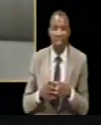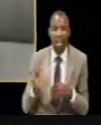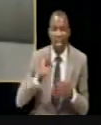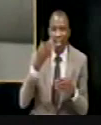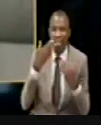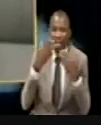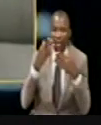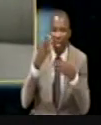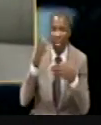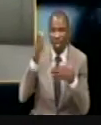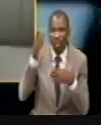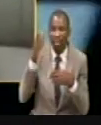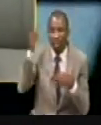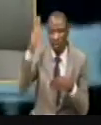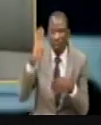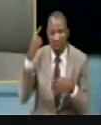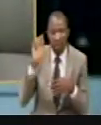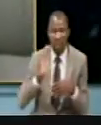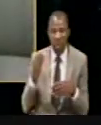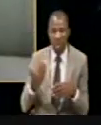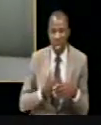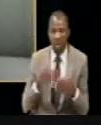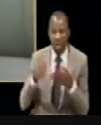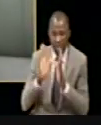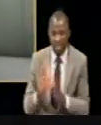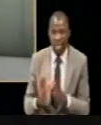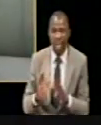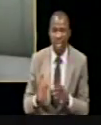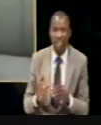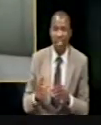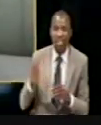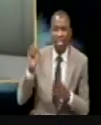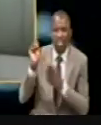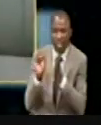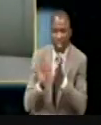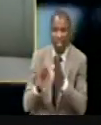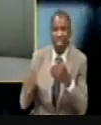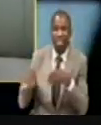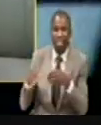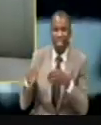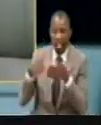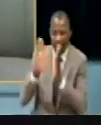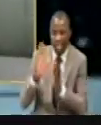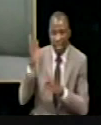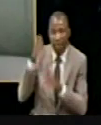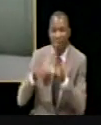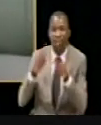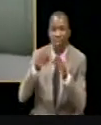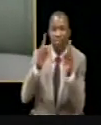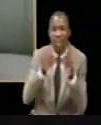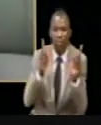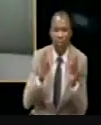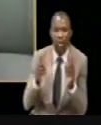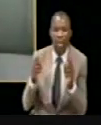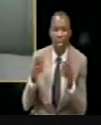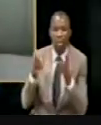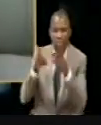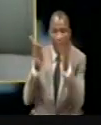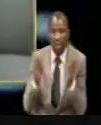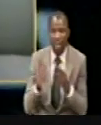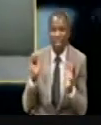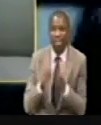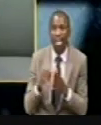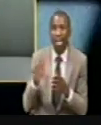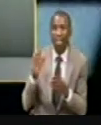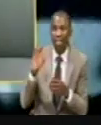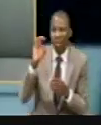appetite. I had pains. I thank God for my brethren, my leaders, my state overseers from different places. They called,